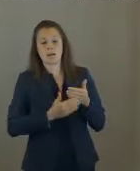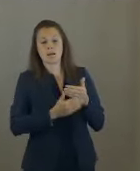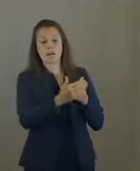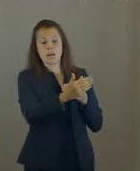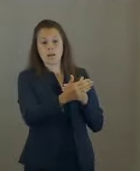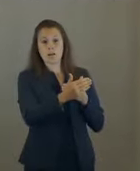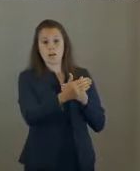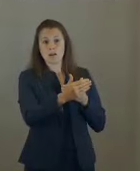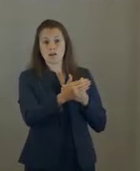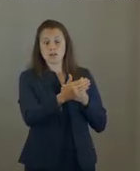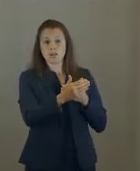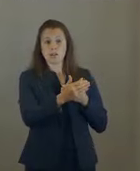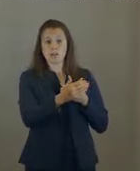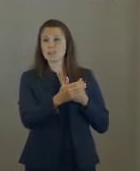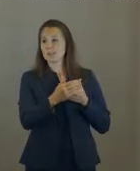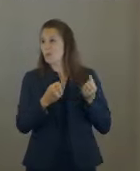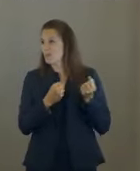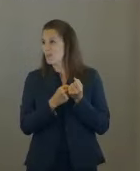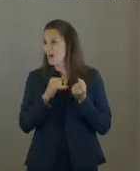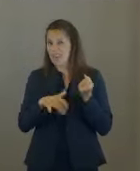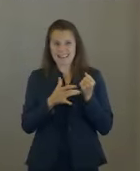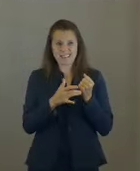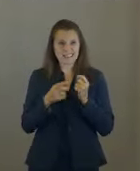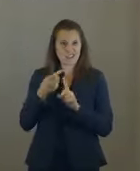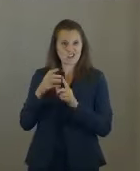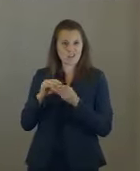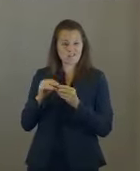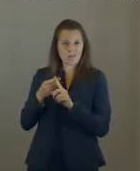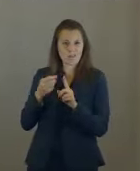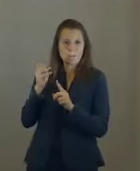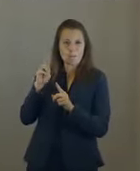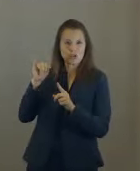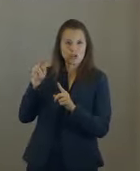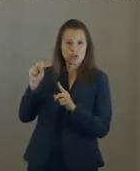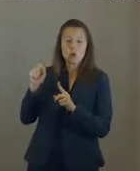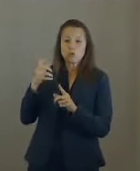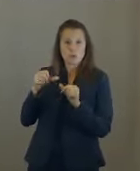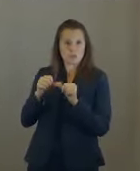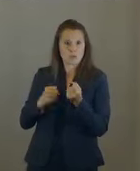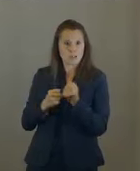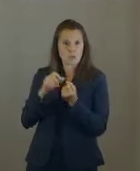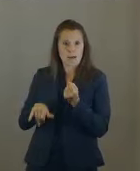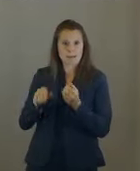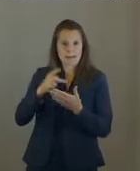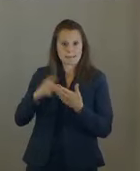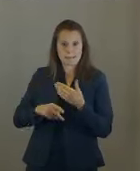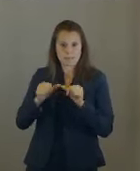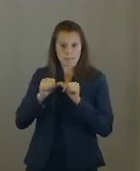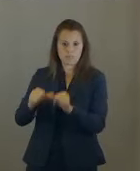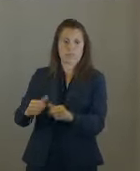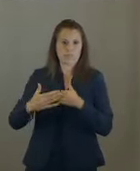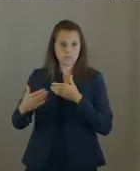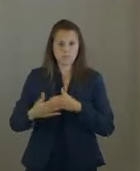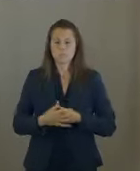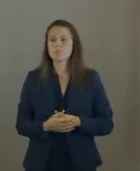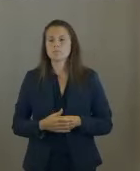for the presentation by Mr. Jones to make sure that we can supplement that for years going forward. So with that, I'll turn it back